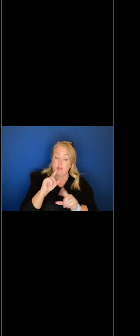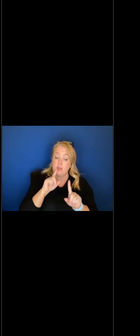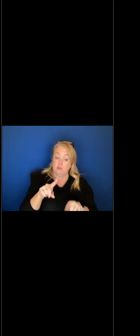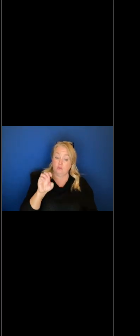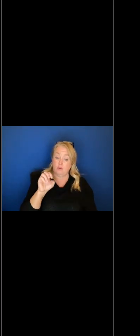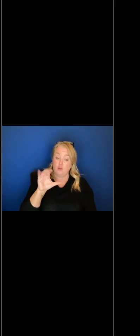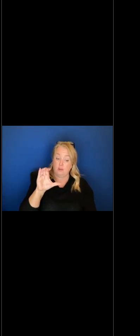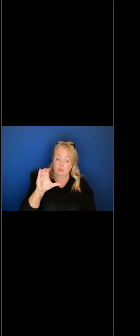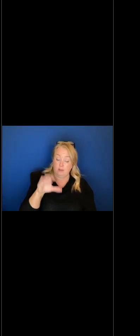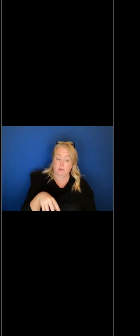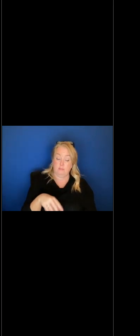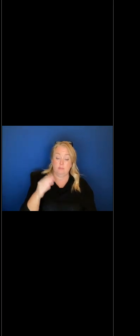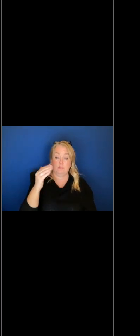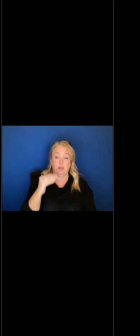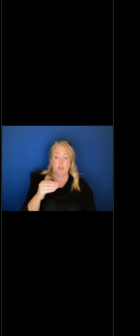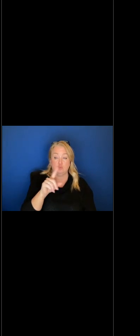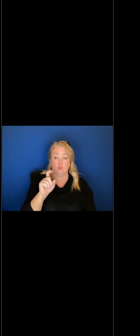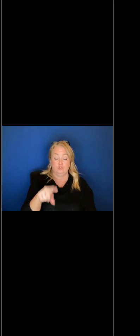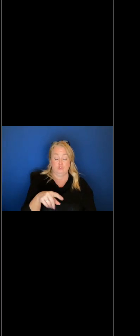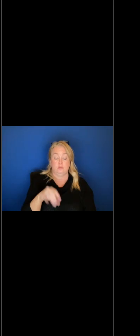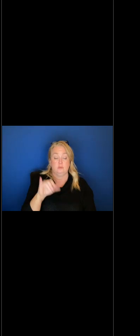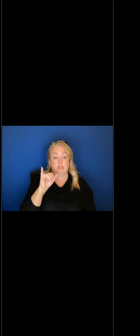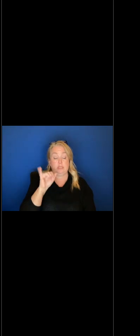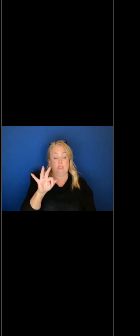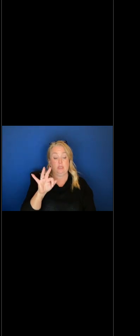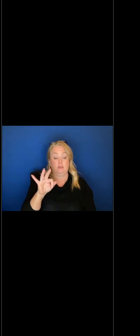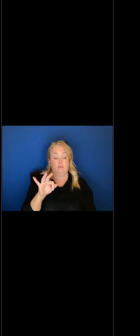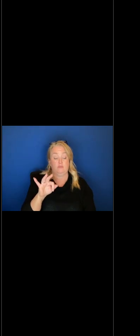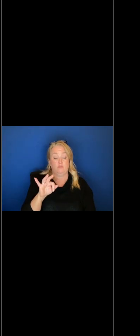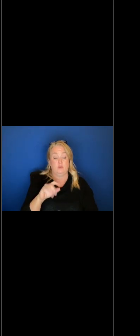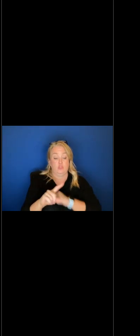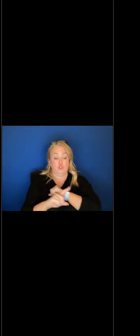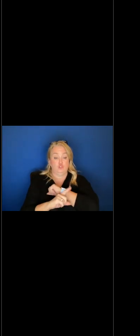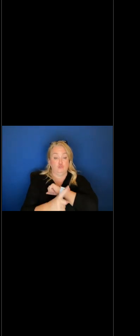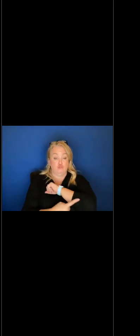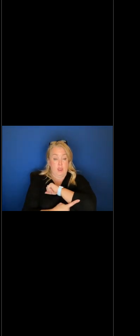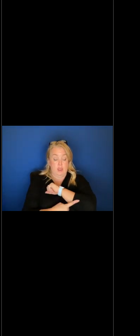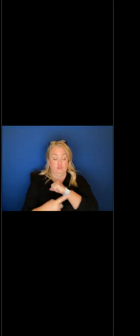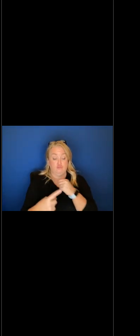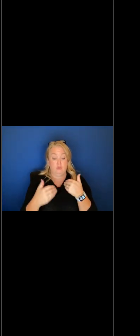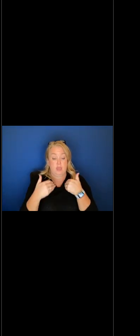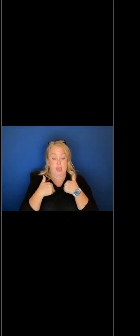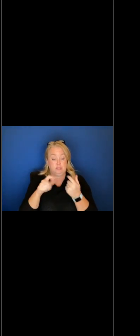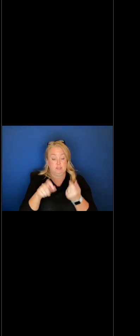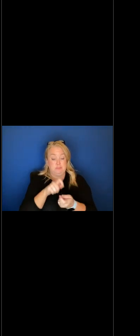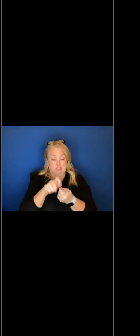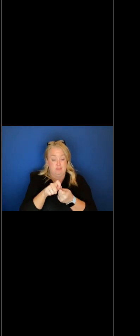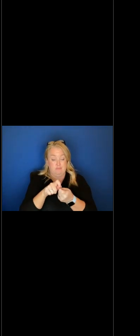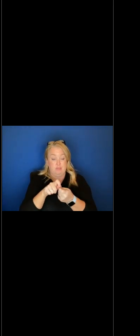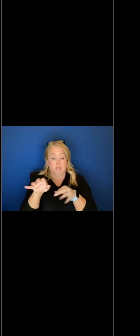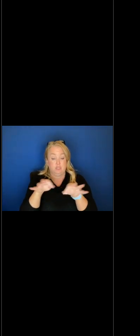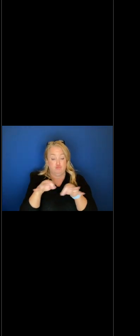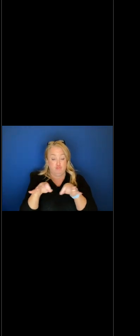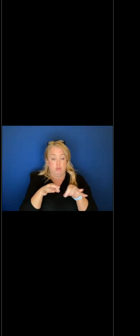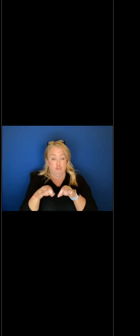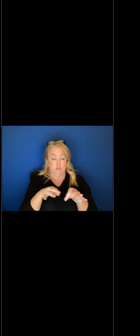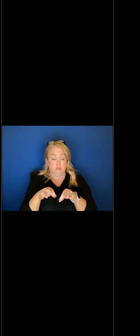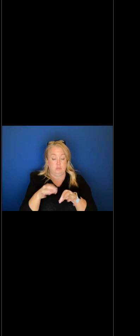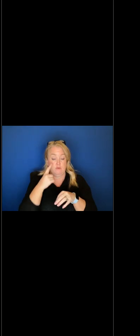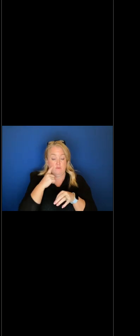The next question: if the trash chute has specific instructions